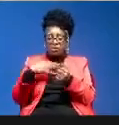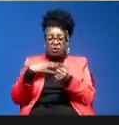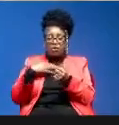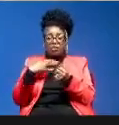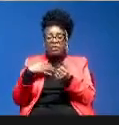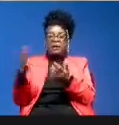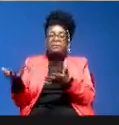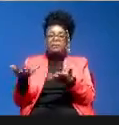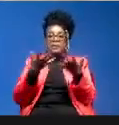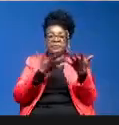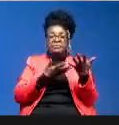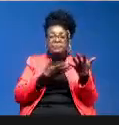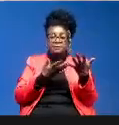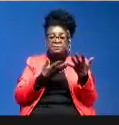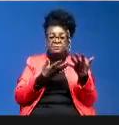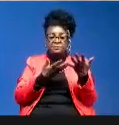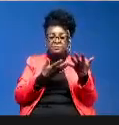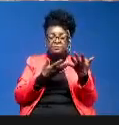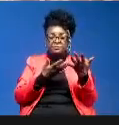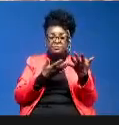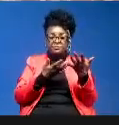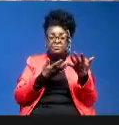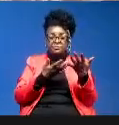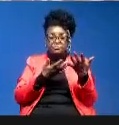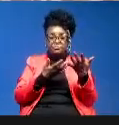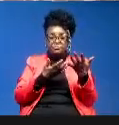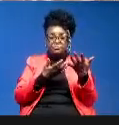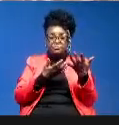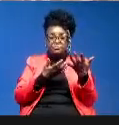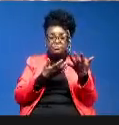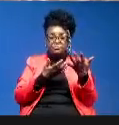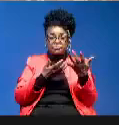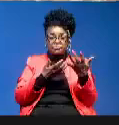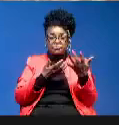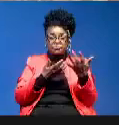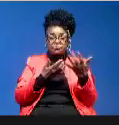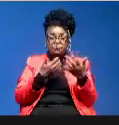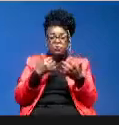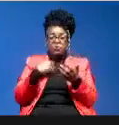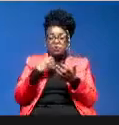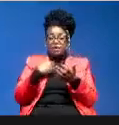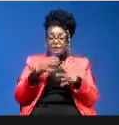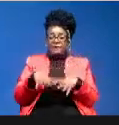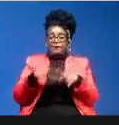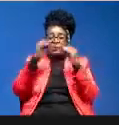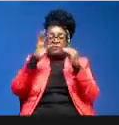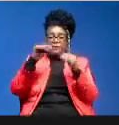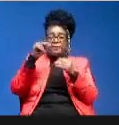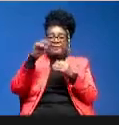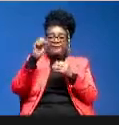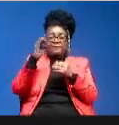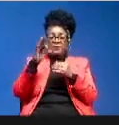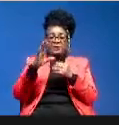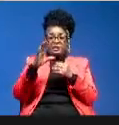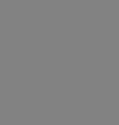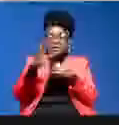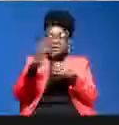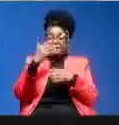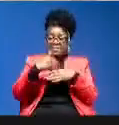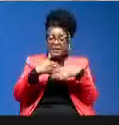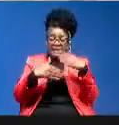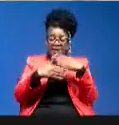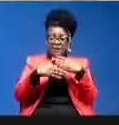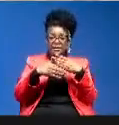laga. Hii maji tuliitisha, tukapata msaada kutoka NRT. NRT